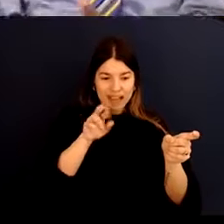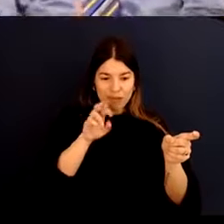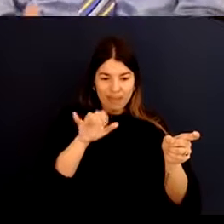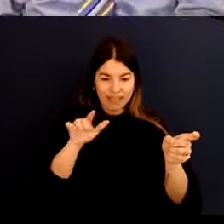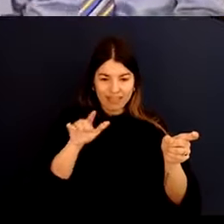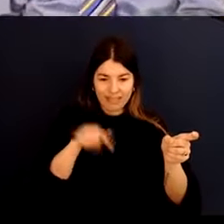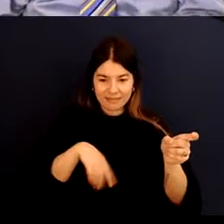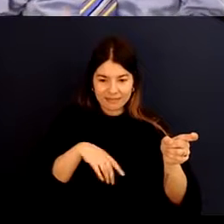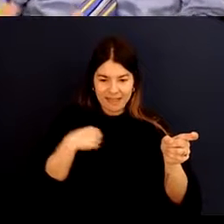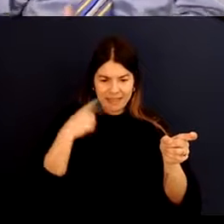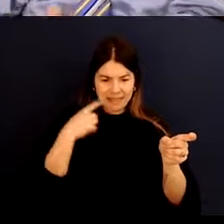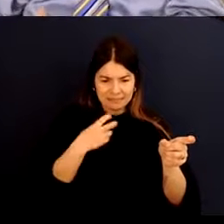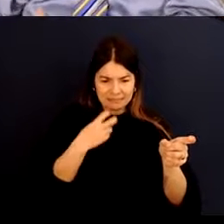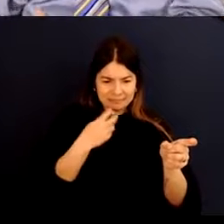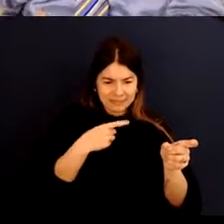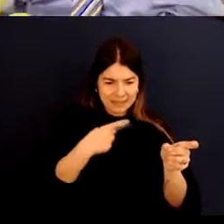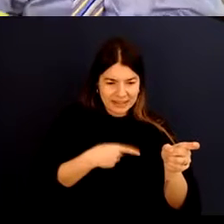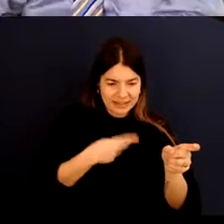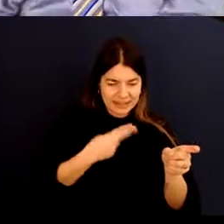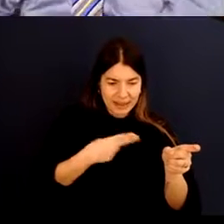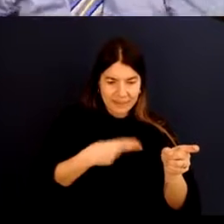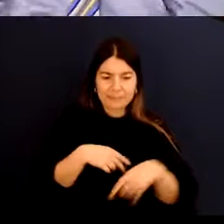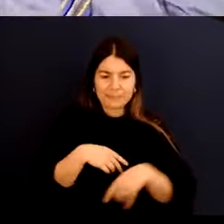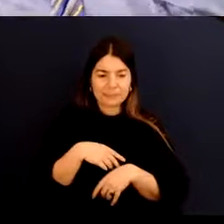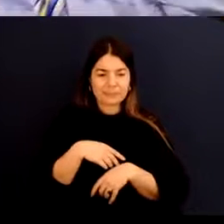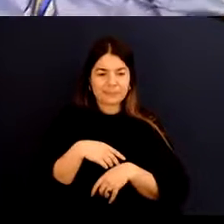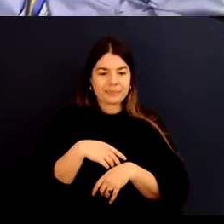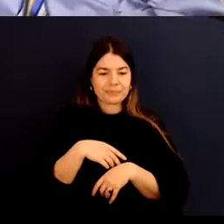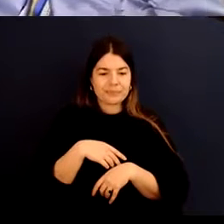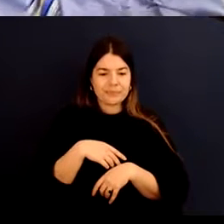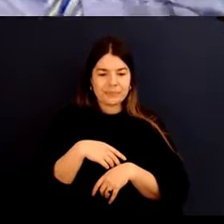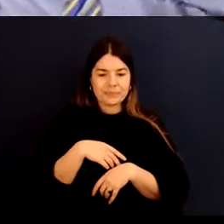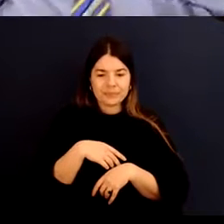And the next candidate is Pharaoh Clark.